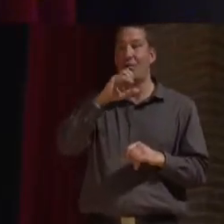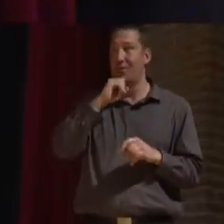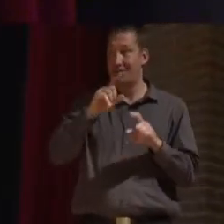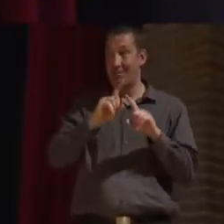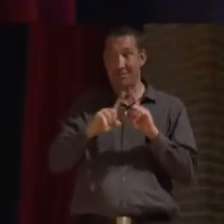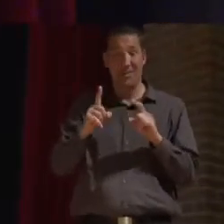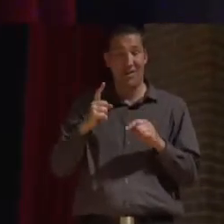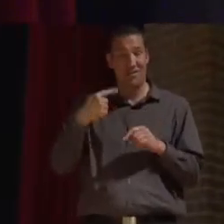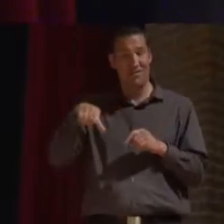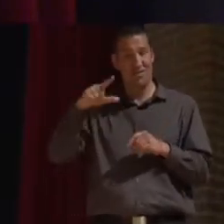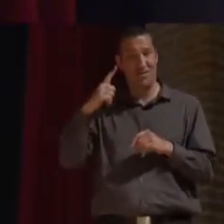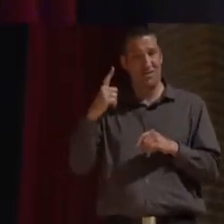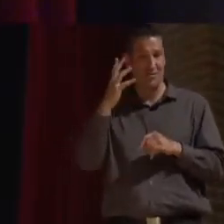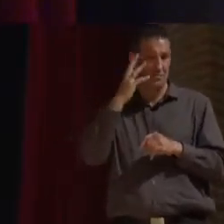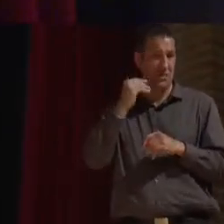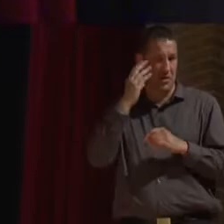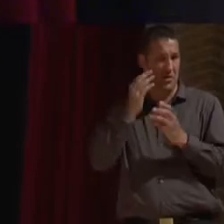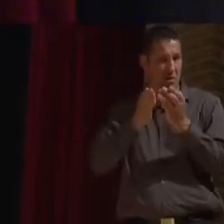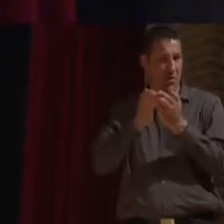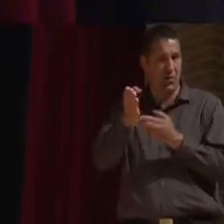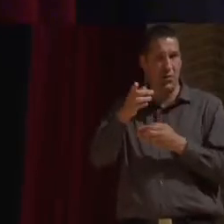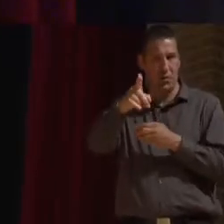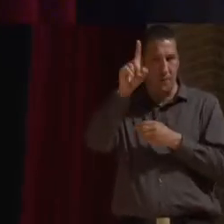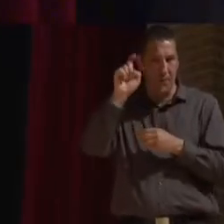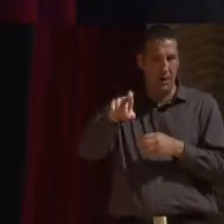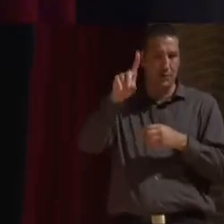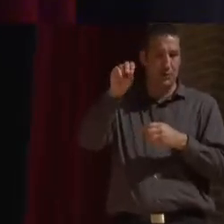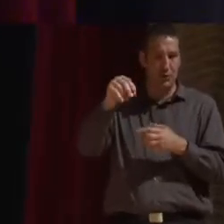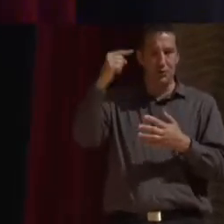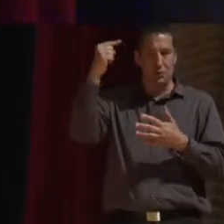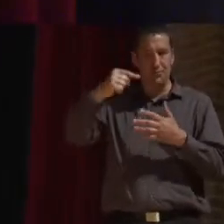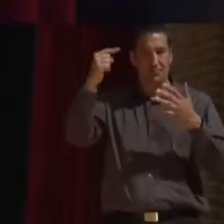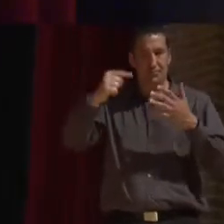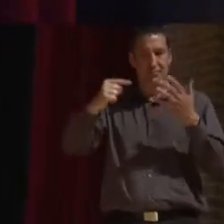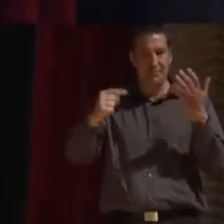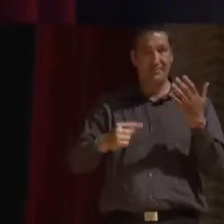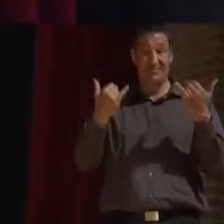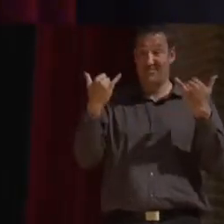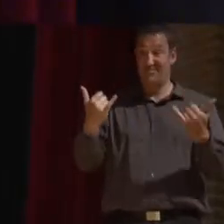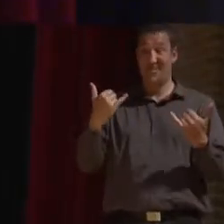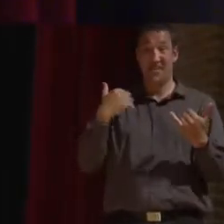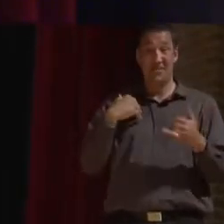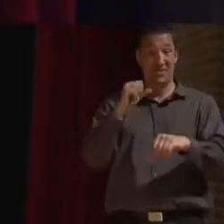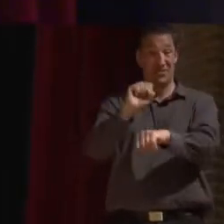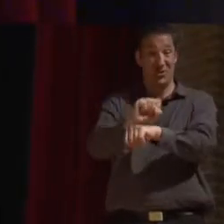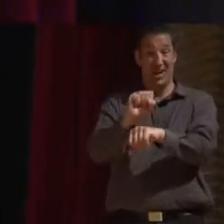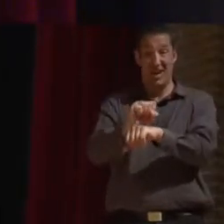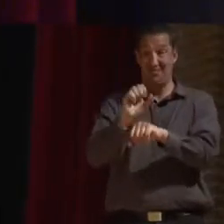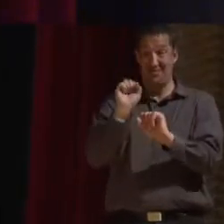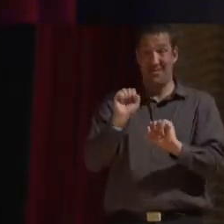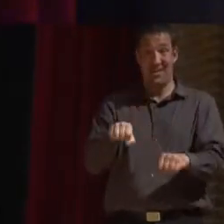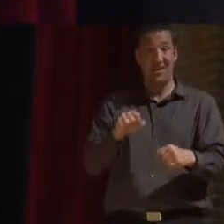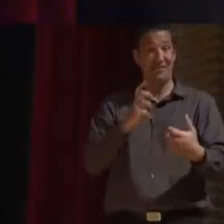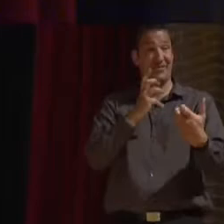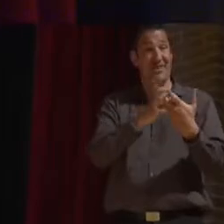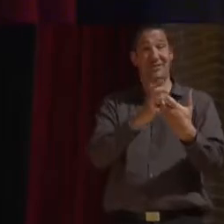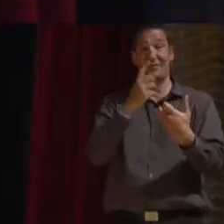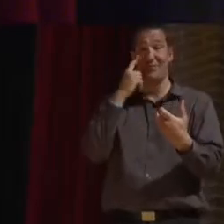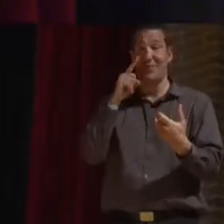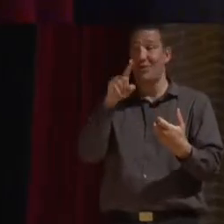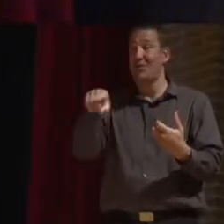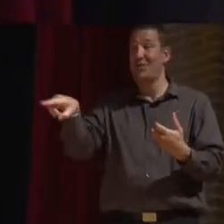our heads, certain things that you had to do, and right now, there are jobs everywhere that could fit a lot of